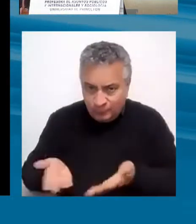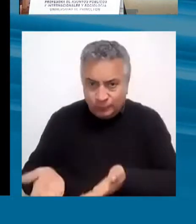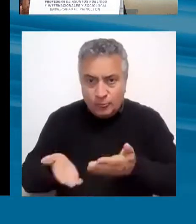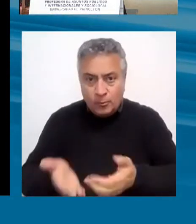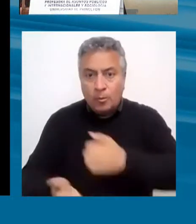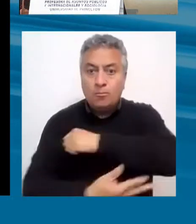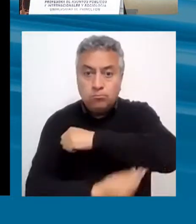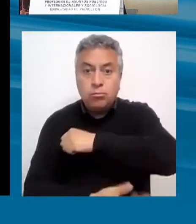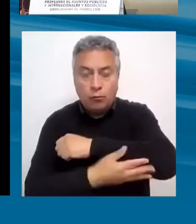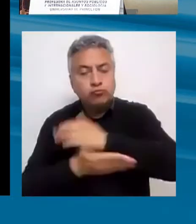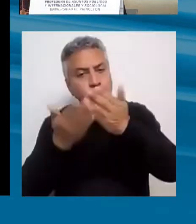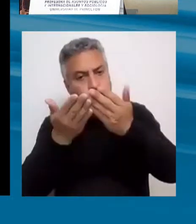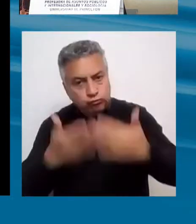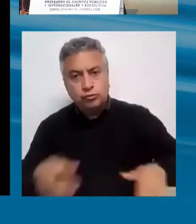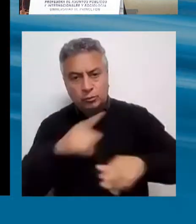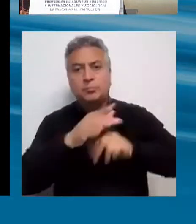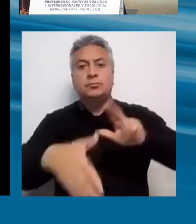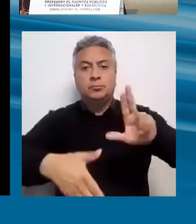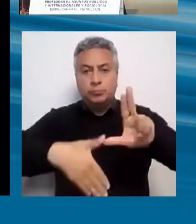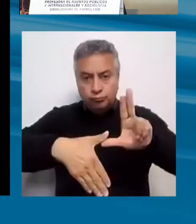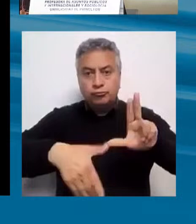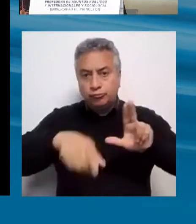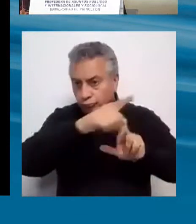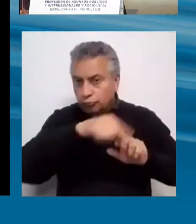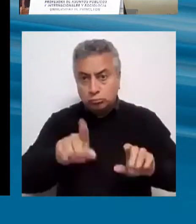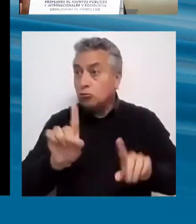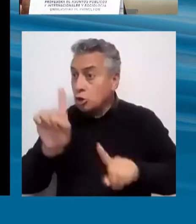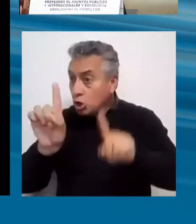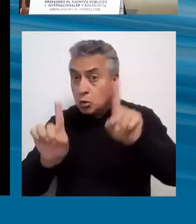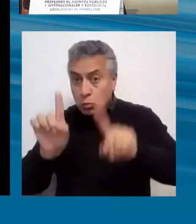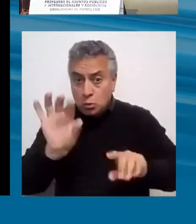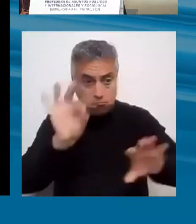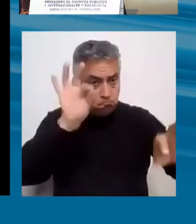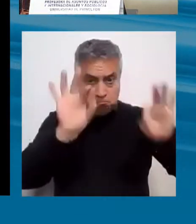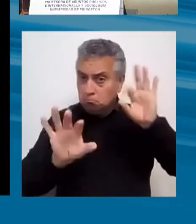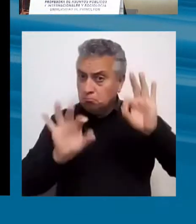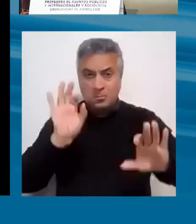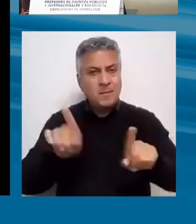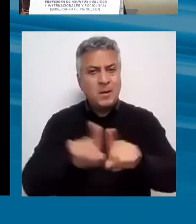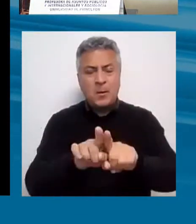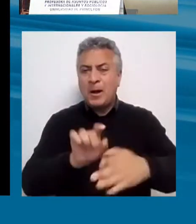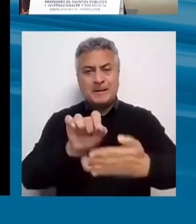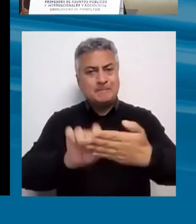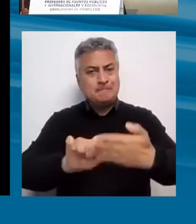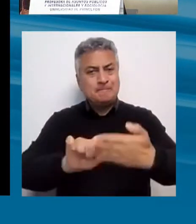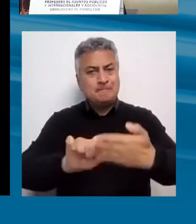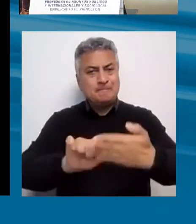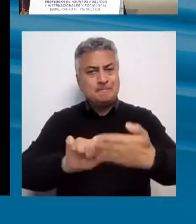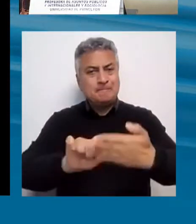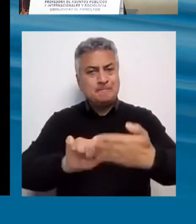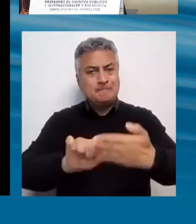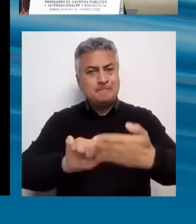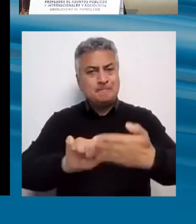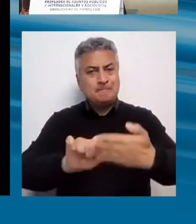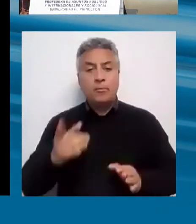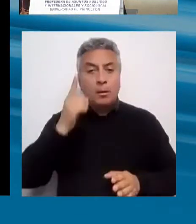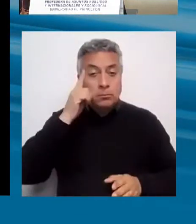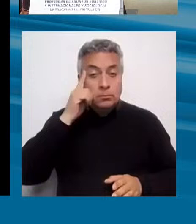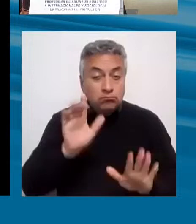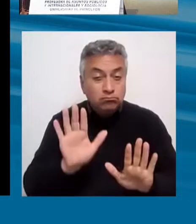Latin American countries. Some of them have been quite successful, as a matter of fact. The challenges that we see in this context are